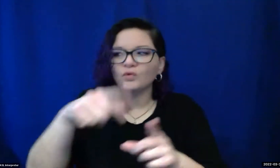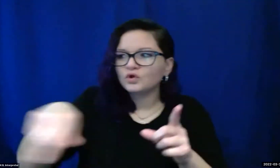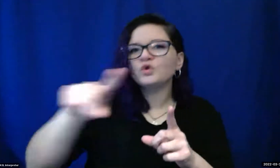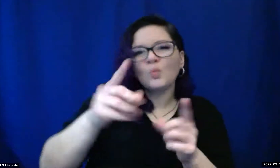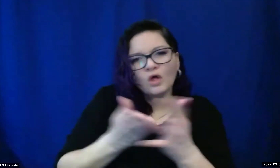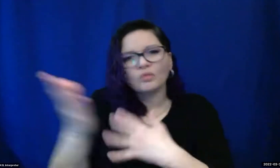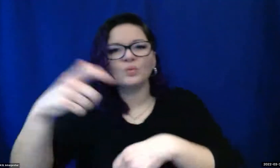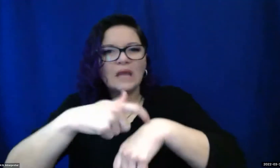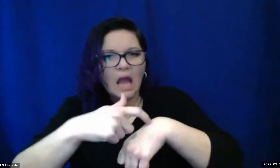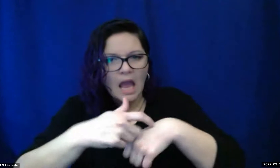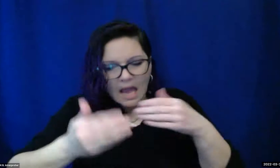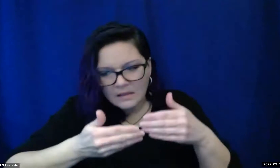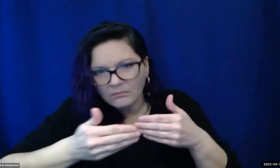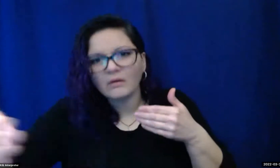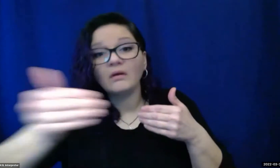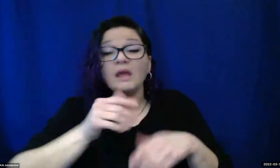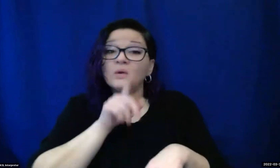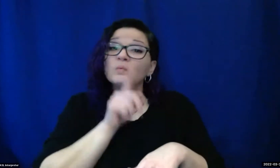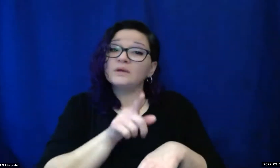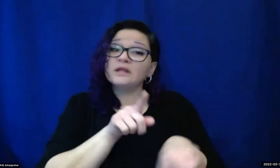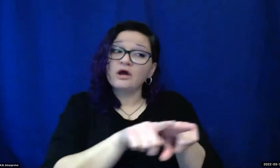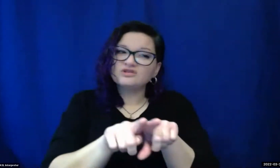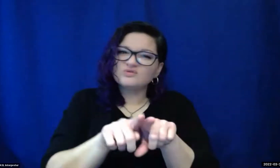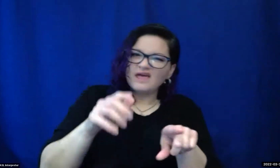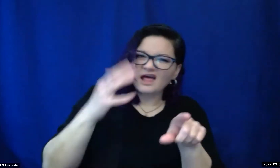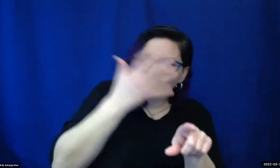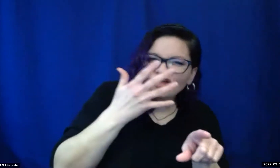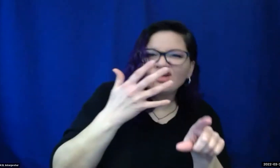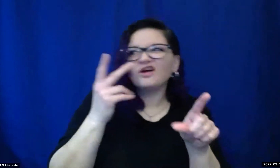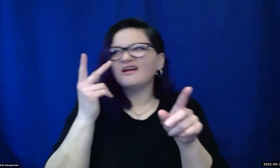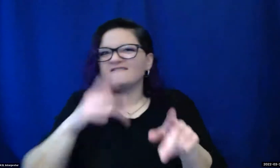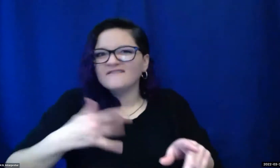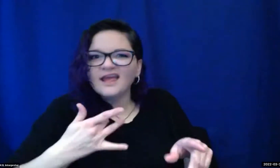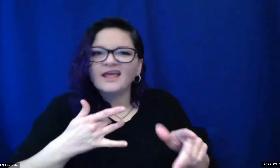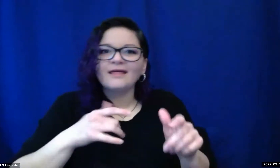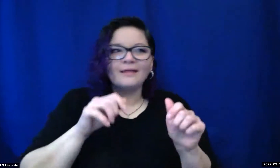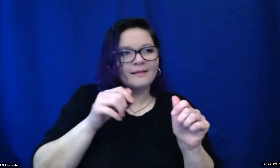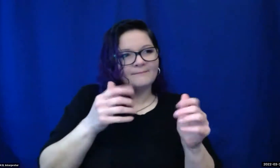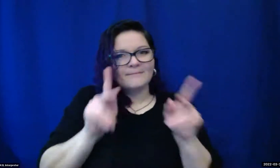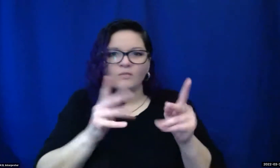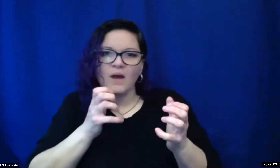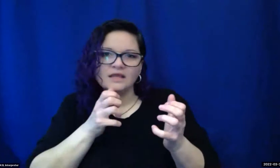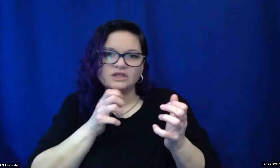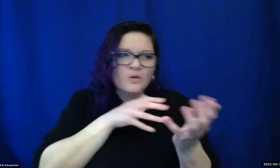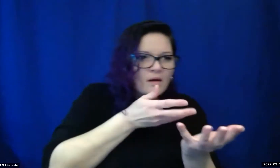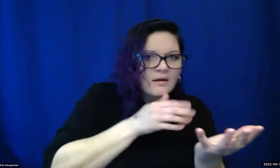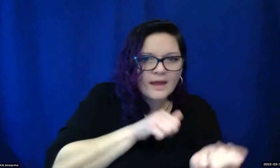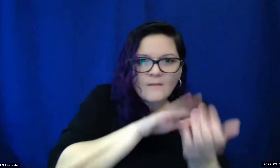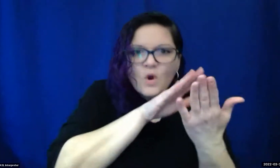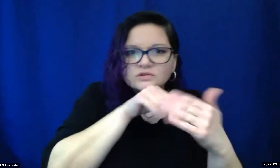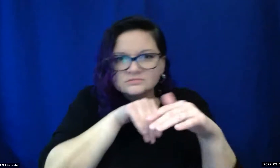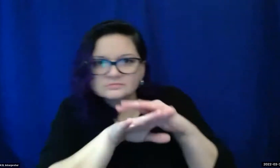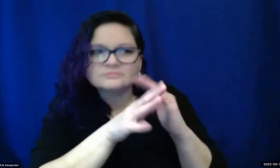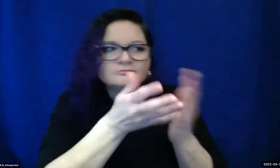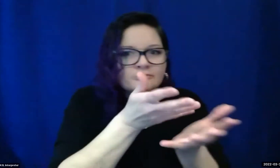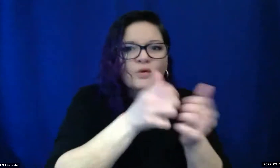And it really does shape the look and feel and approachability of your business. So we would be very happy, to